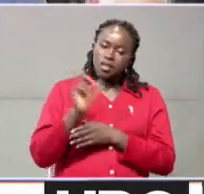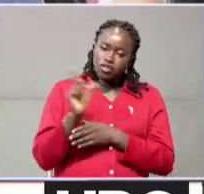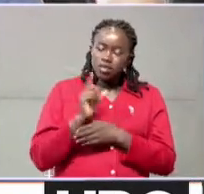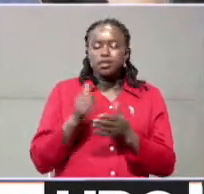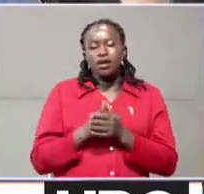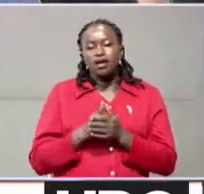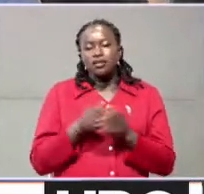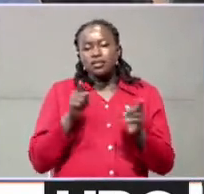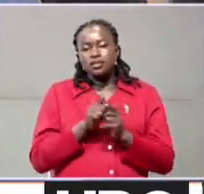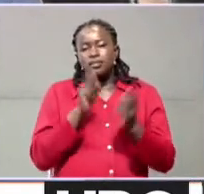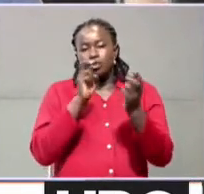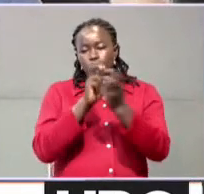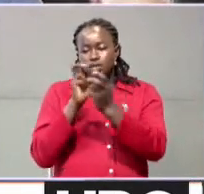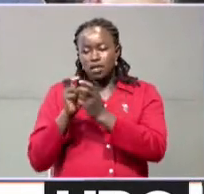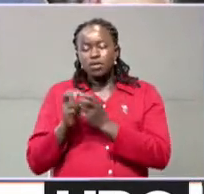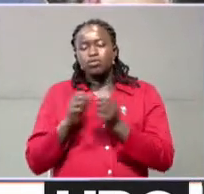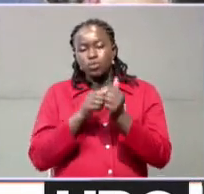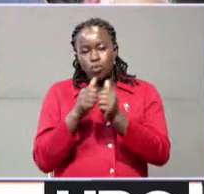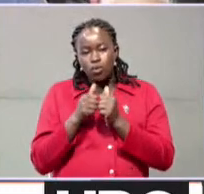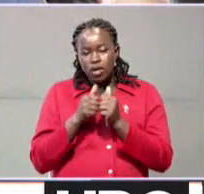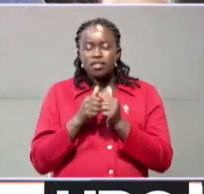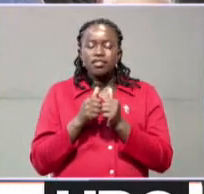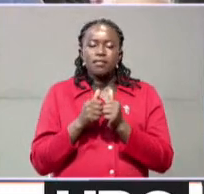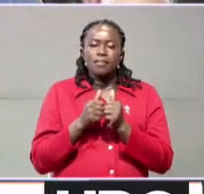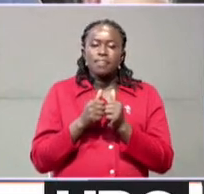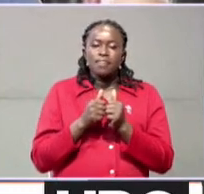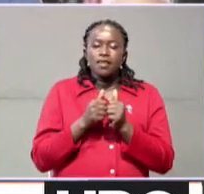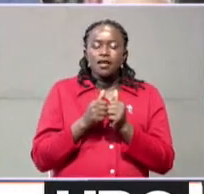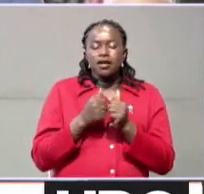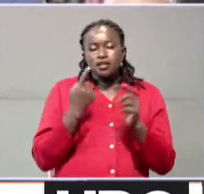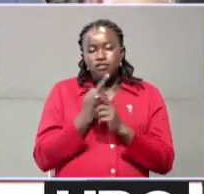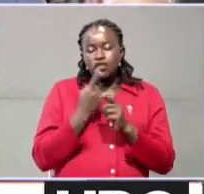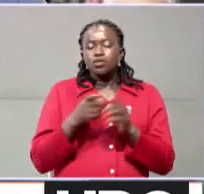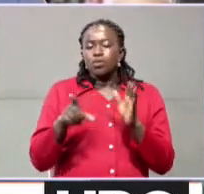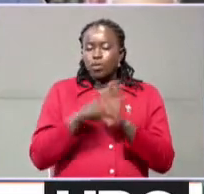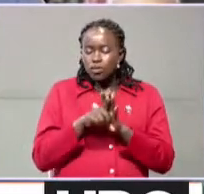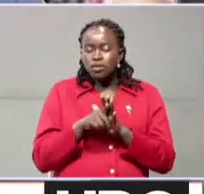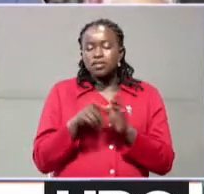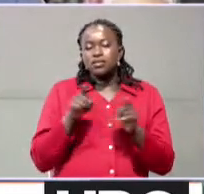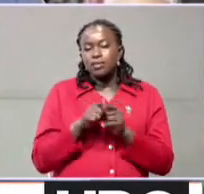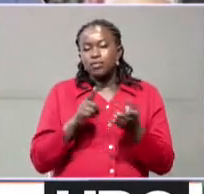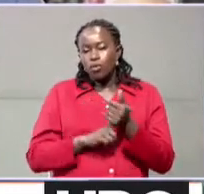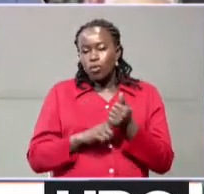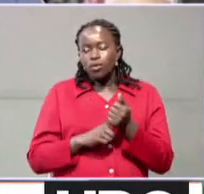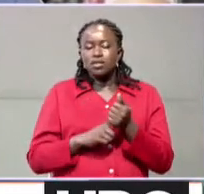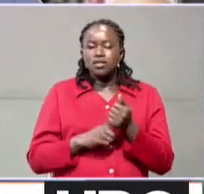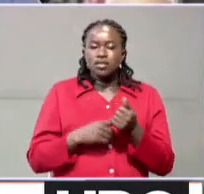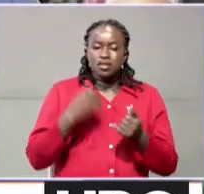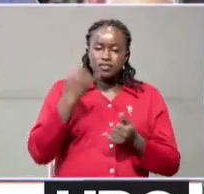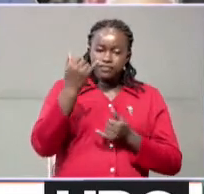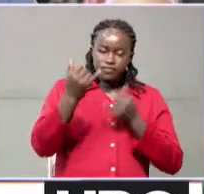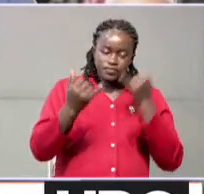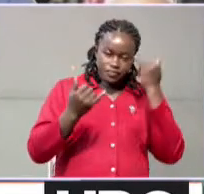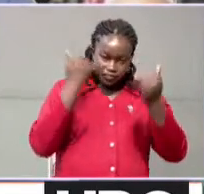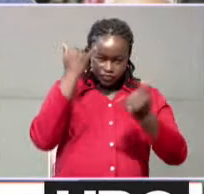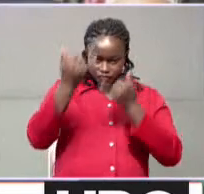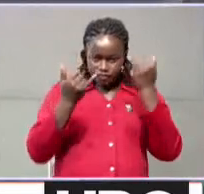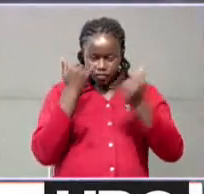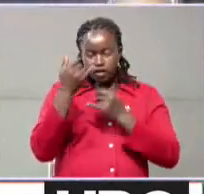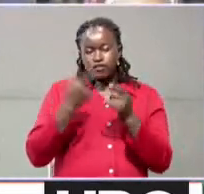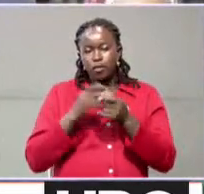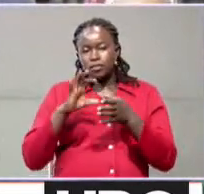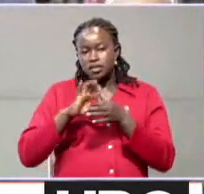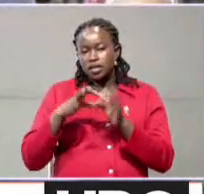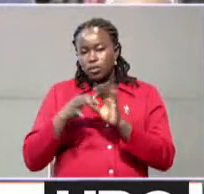consulted with the consulted relevant laws and received submissions from the following stakeholders